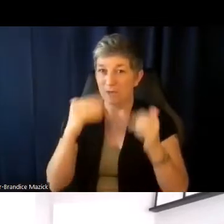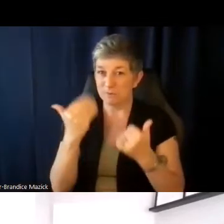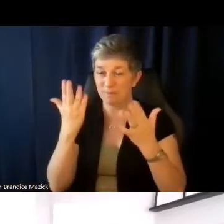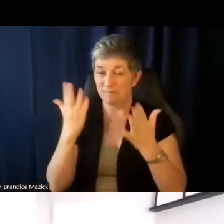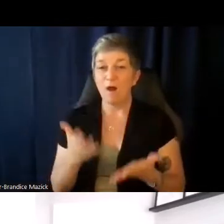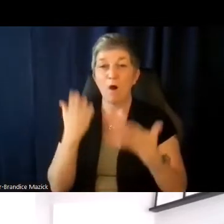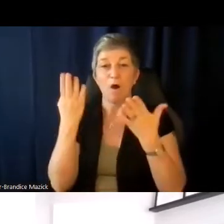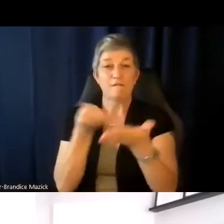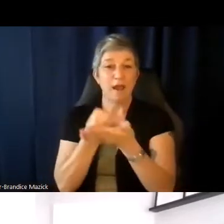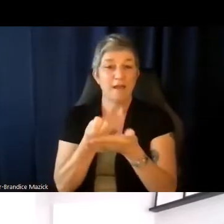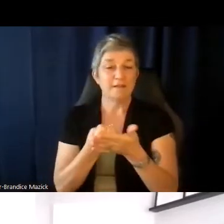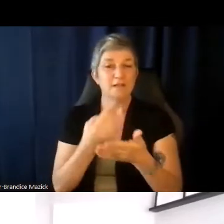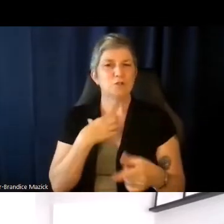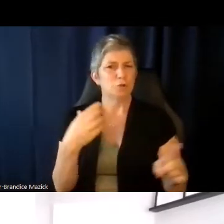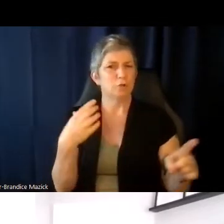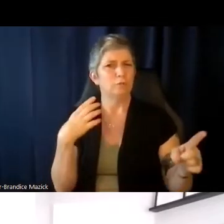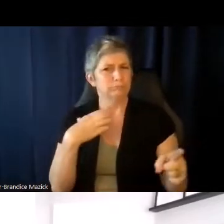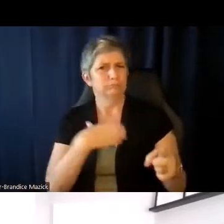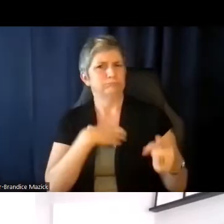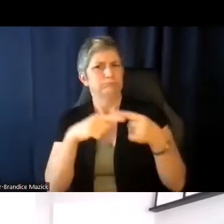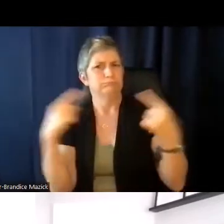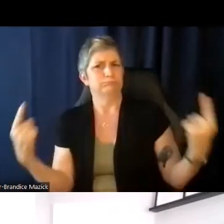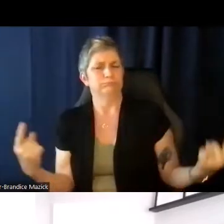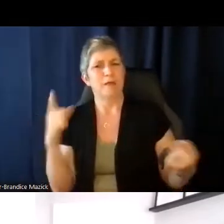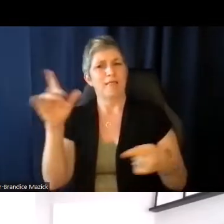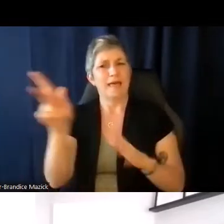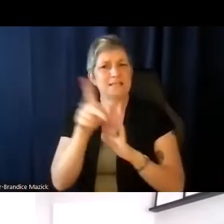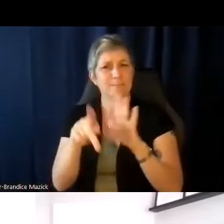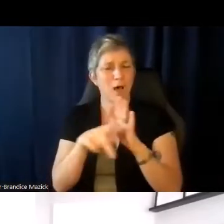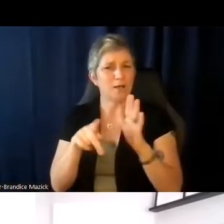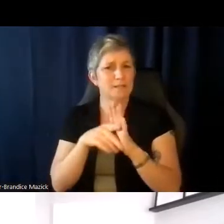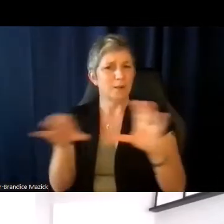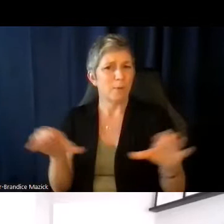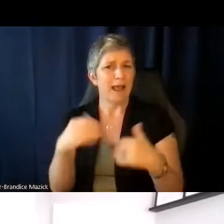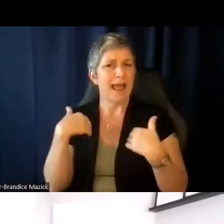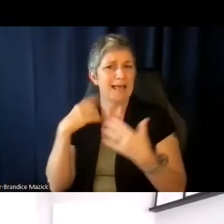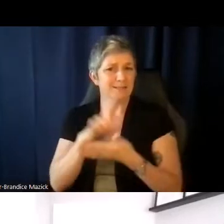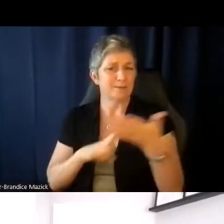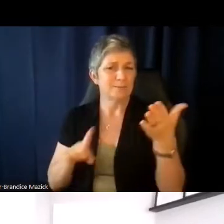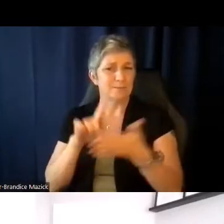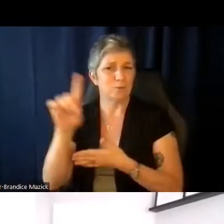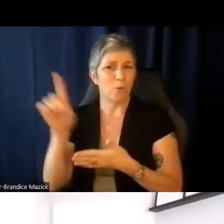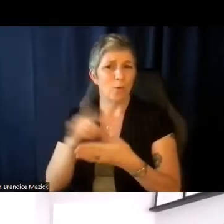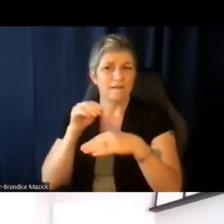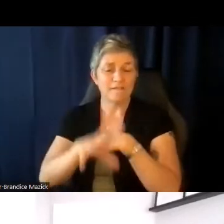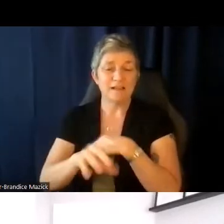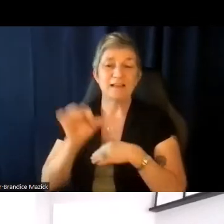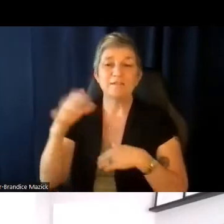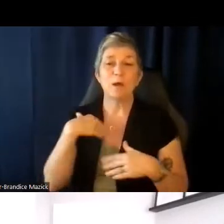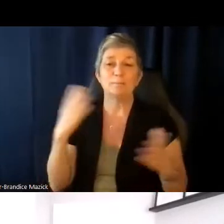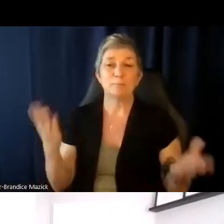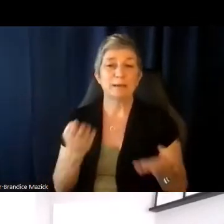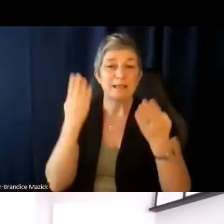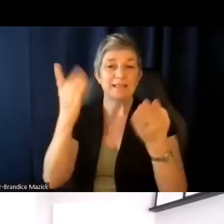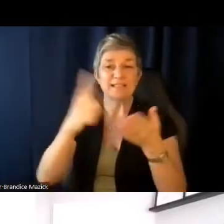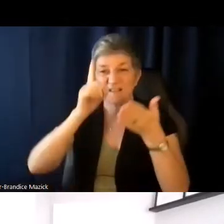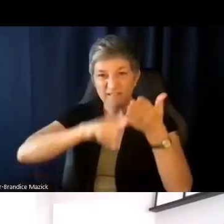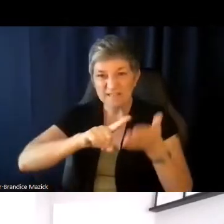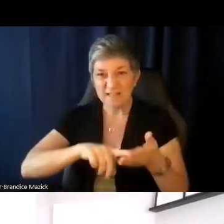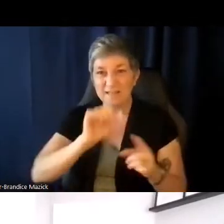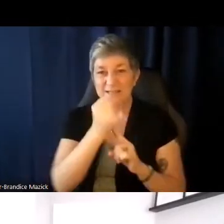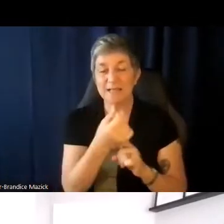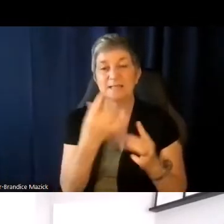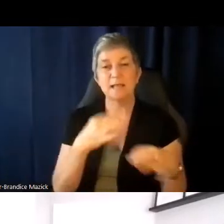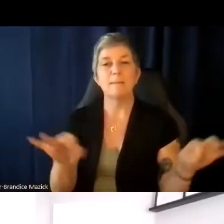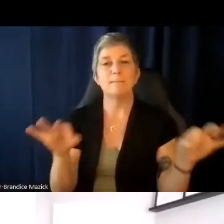evidence to refute the claim that its policy or practice has a discriminatory effect. So if you're bringing these cases, if you're investigating these cases, it's important